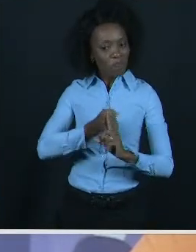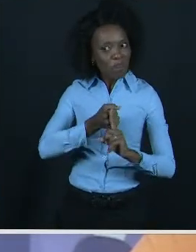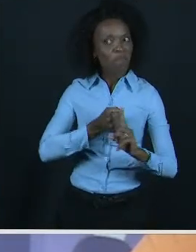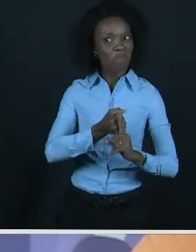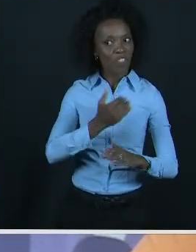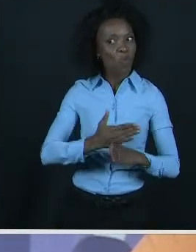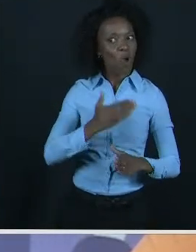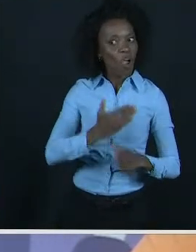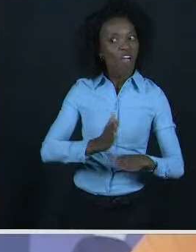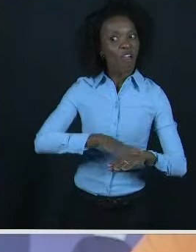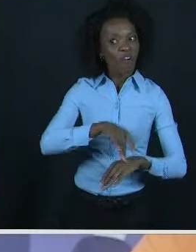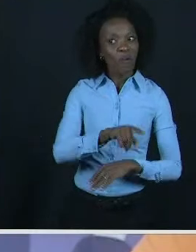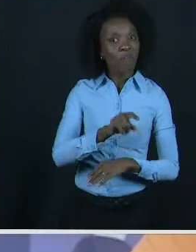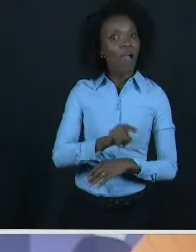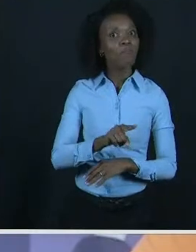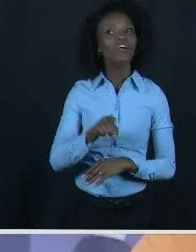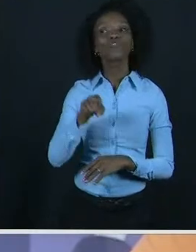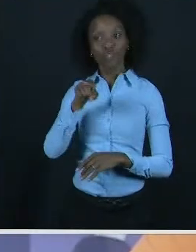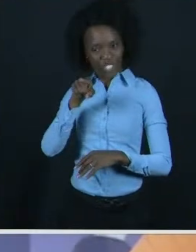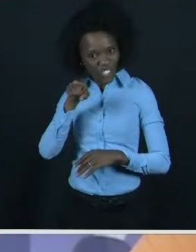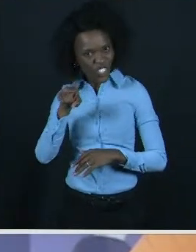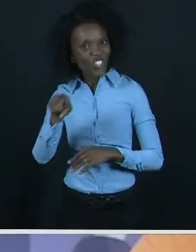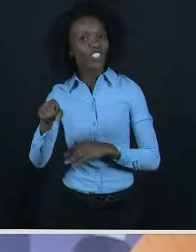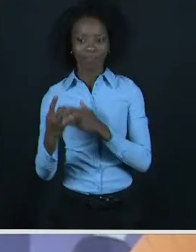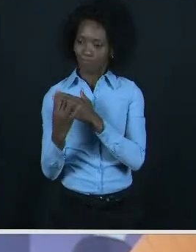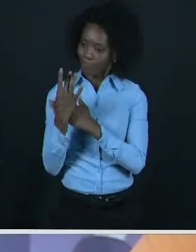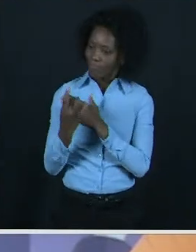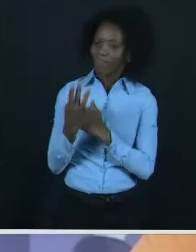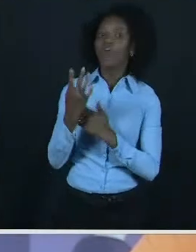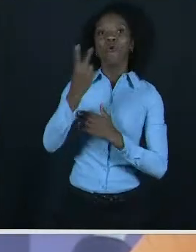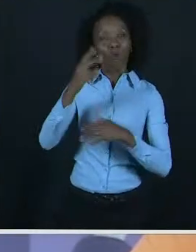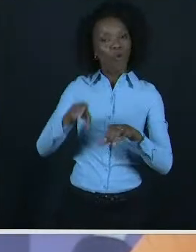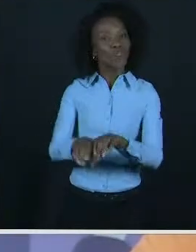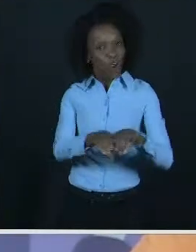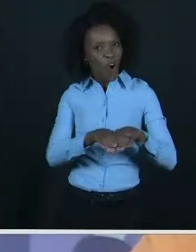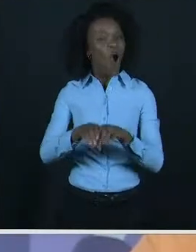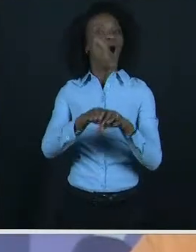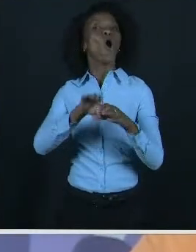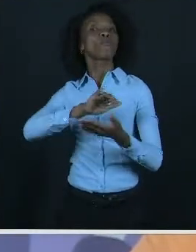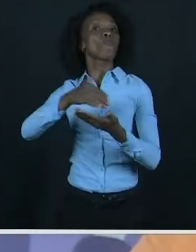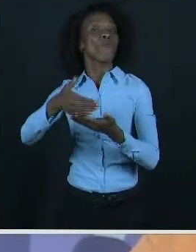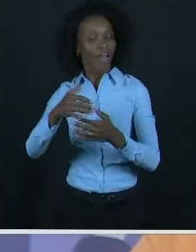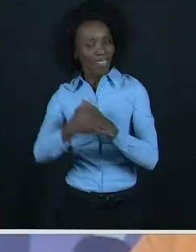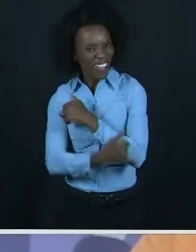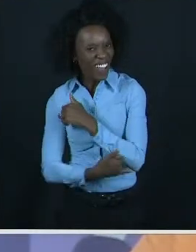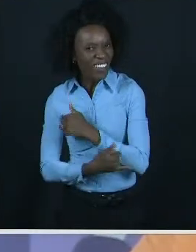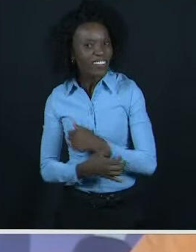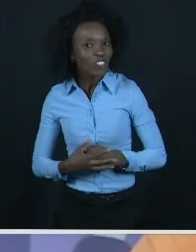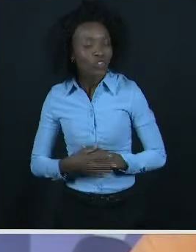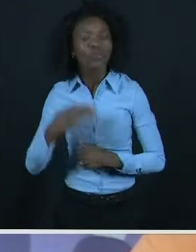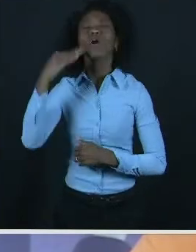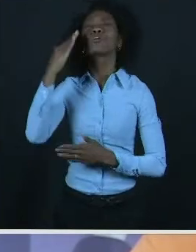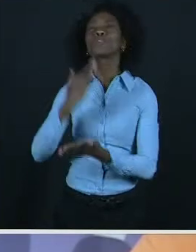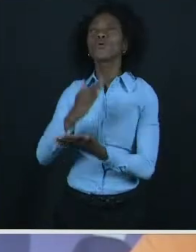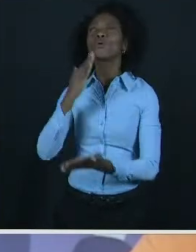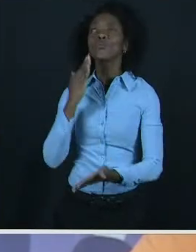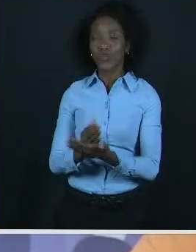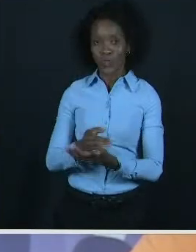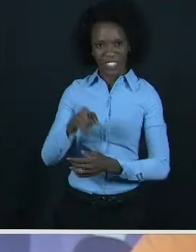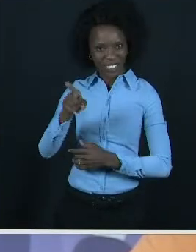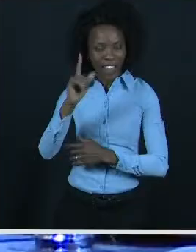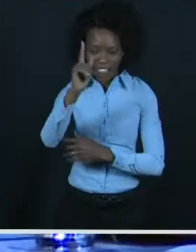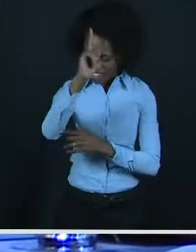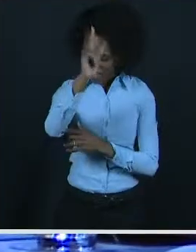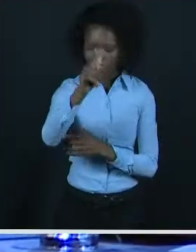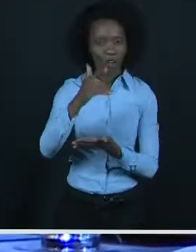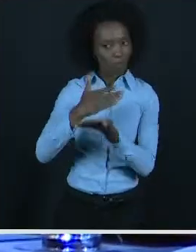is spreading the message also in the Commonwealth. I'm sure she will speak later and be able to give